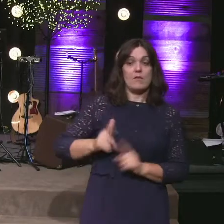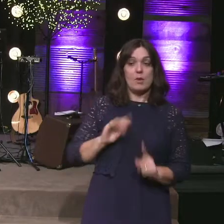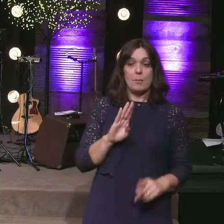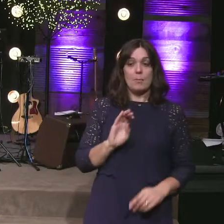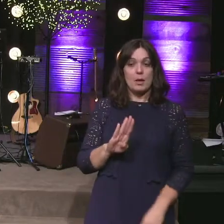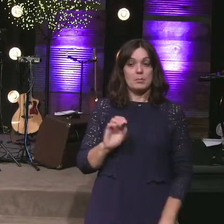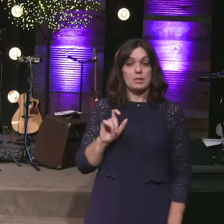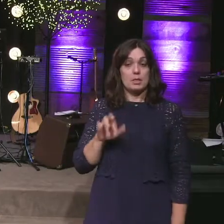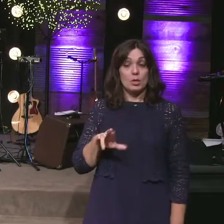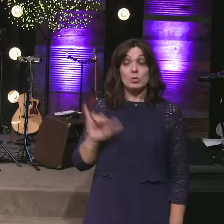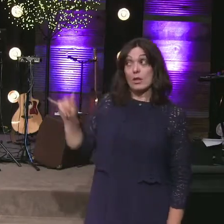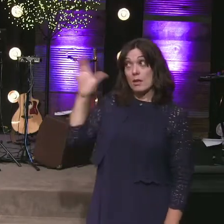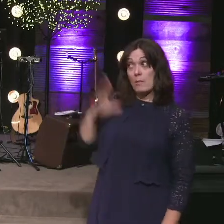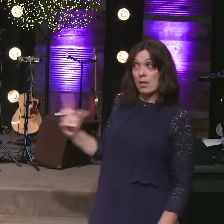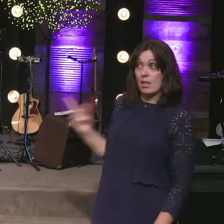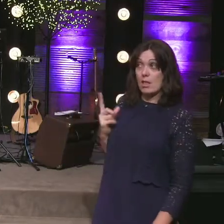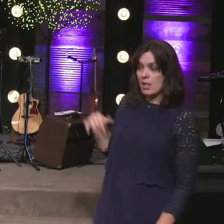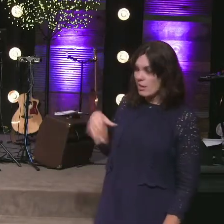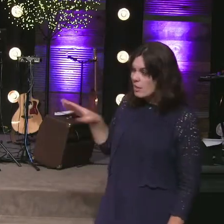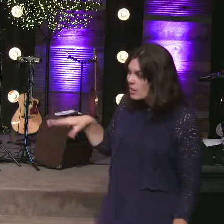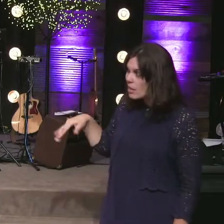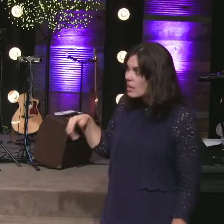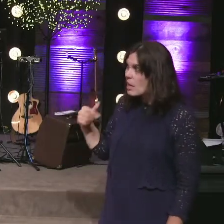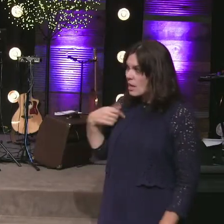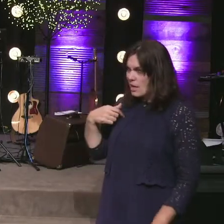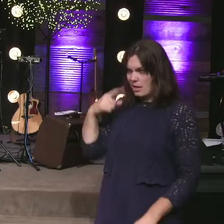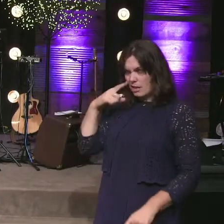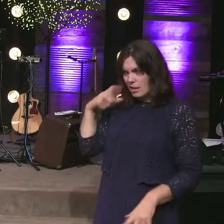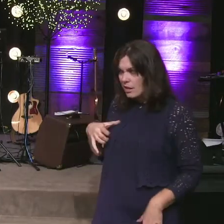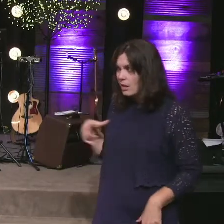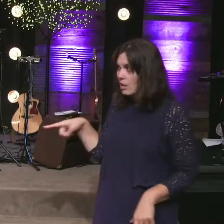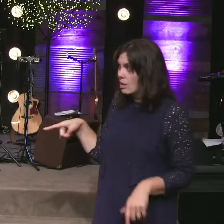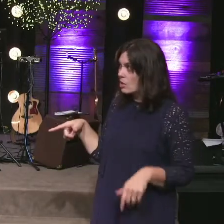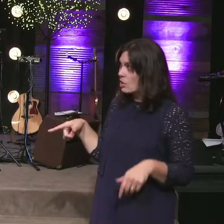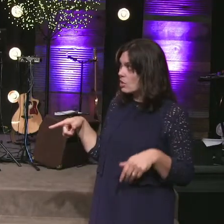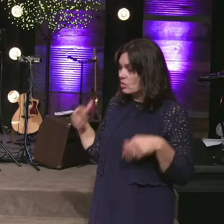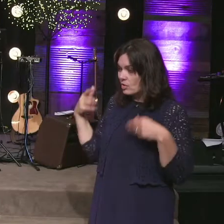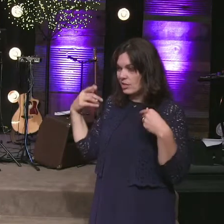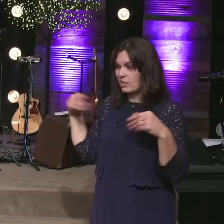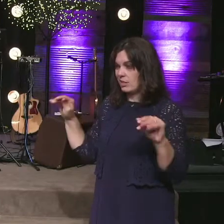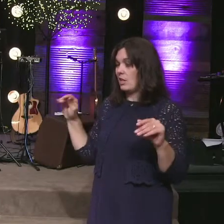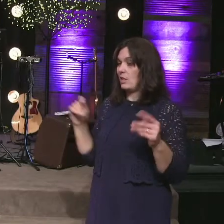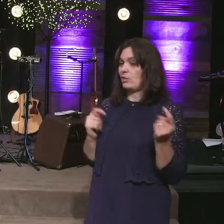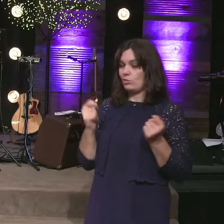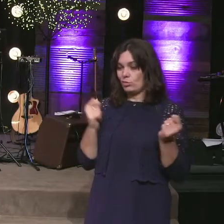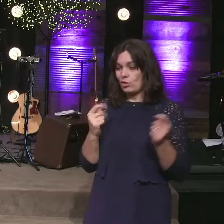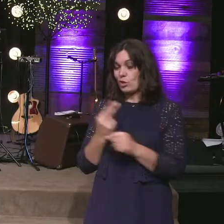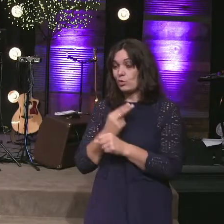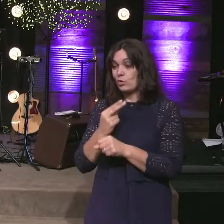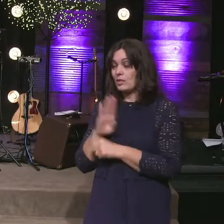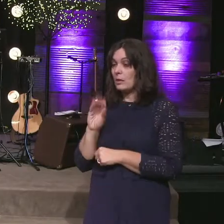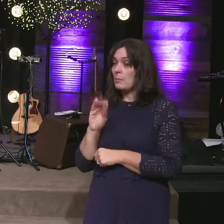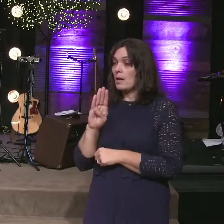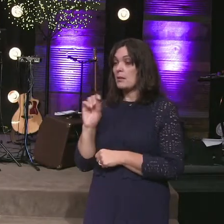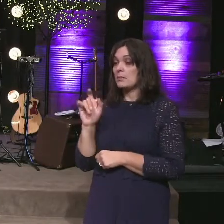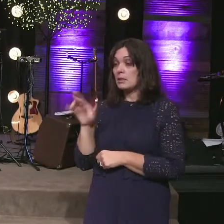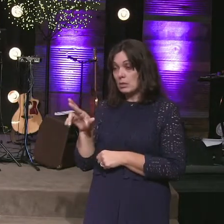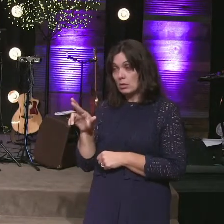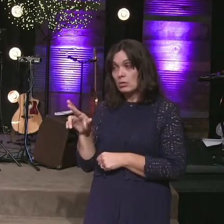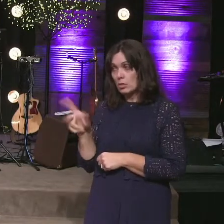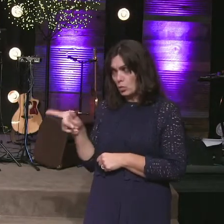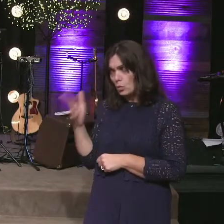this ad man, I said, you know, I can't believe you're selling trucks with Bob Seger songs. And he said, you know why, don't